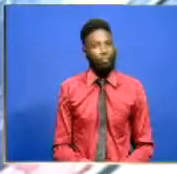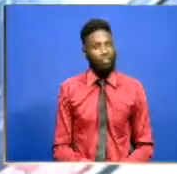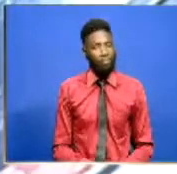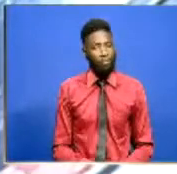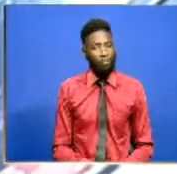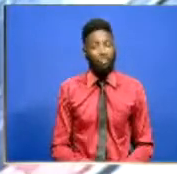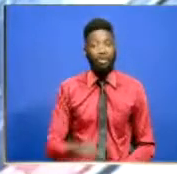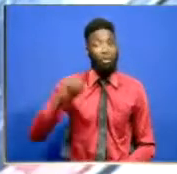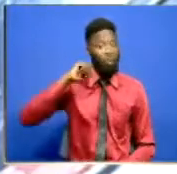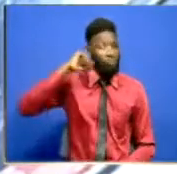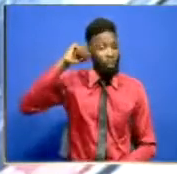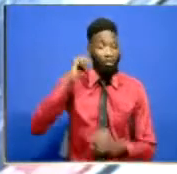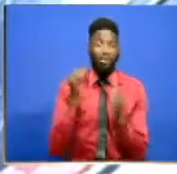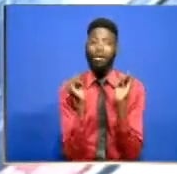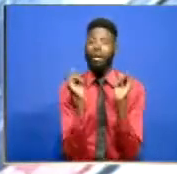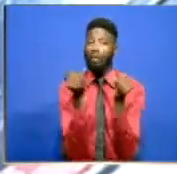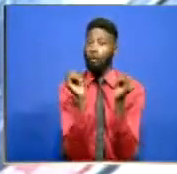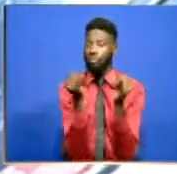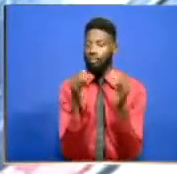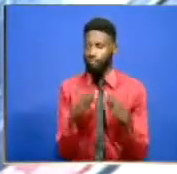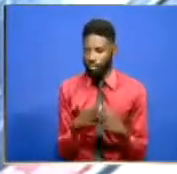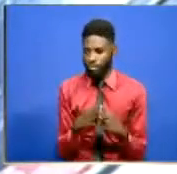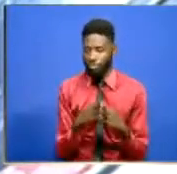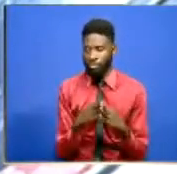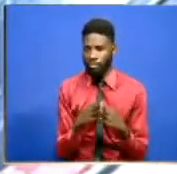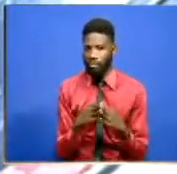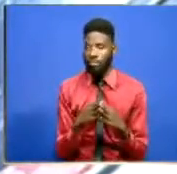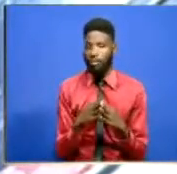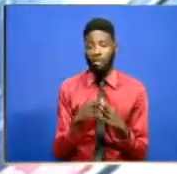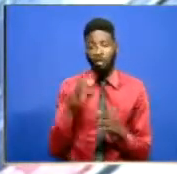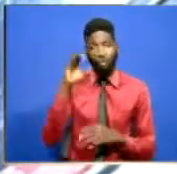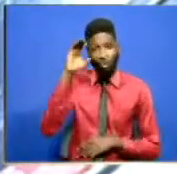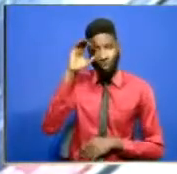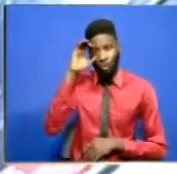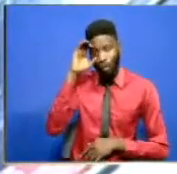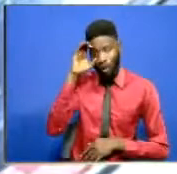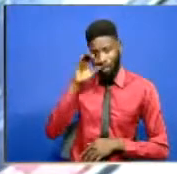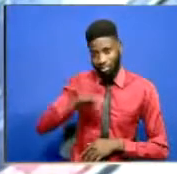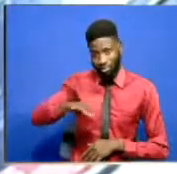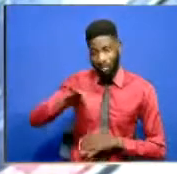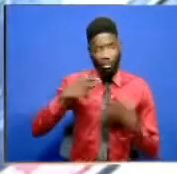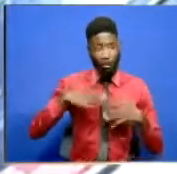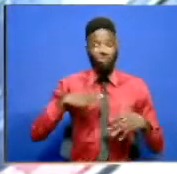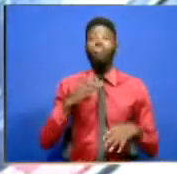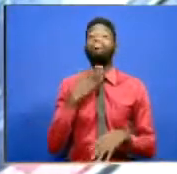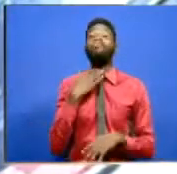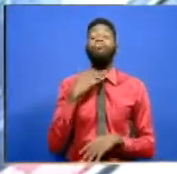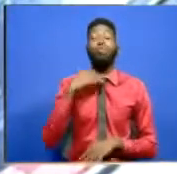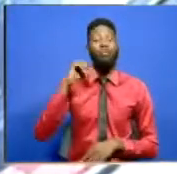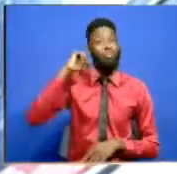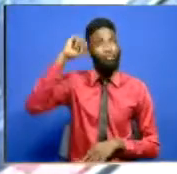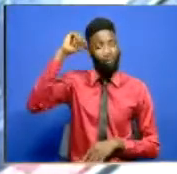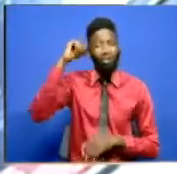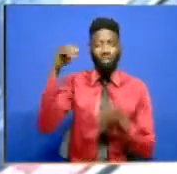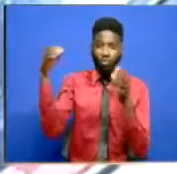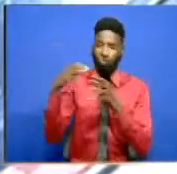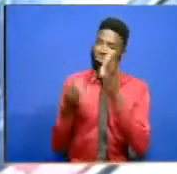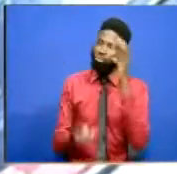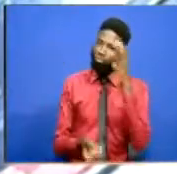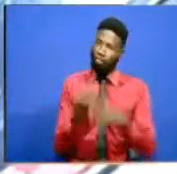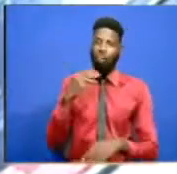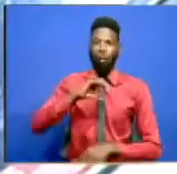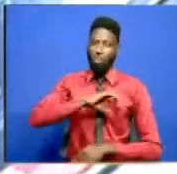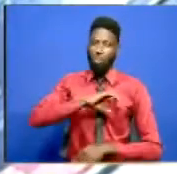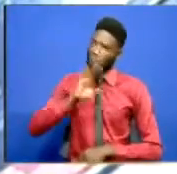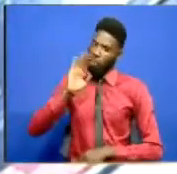some political matters. Calls for the formation of a coast region political outfit continues to gain traction among